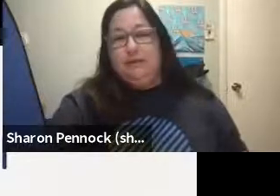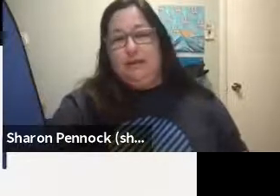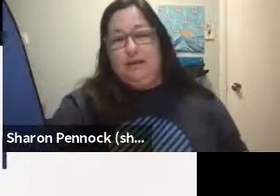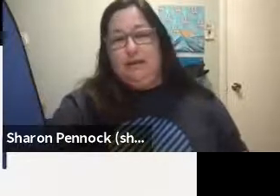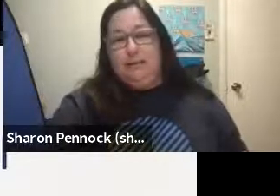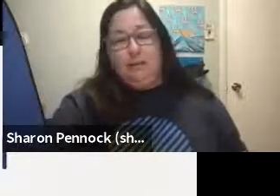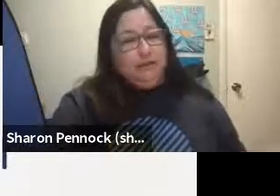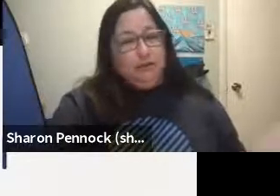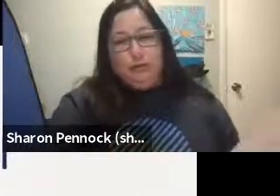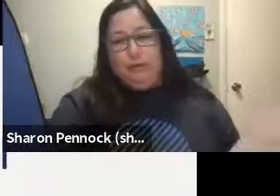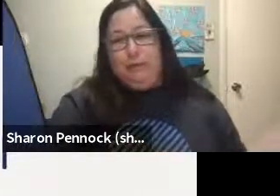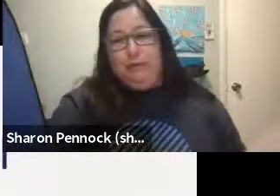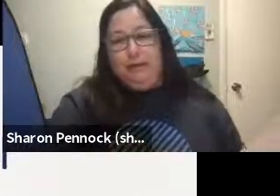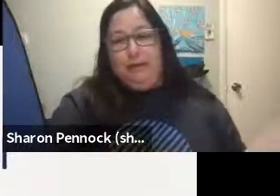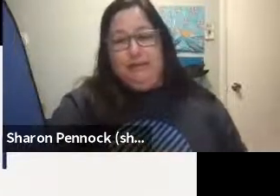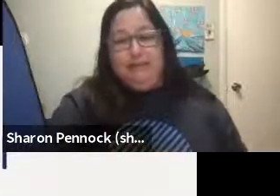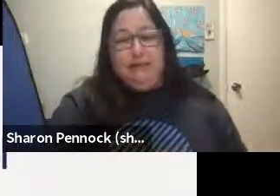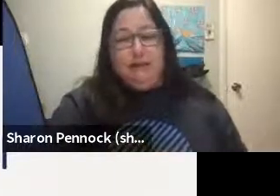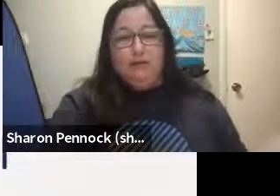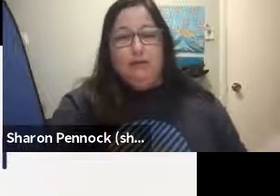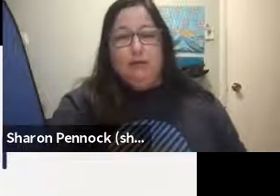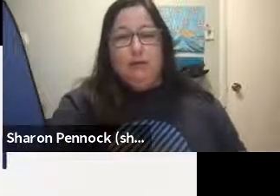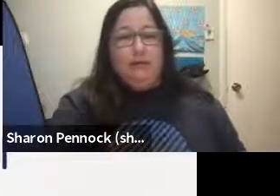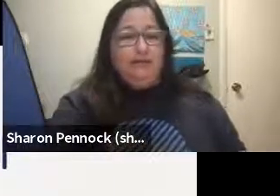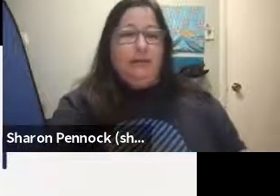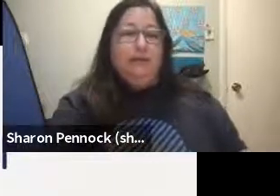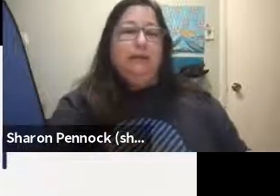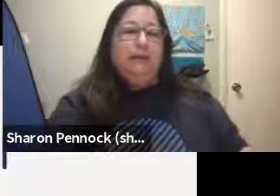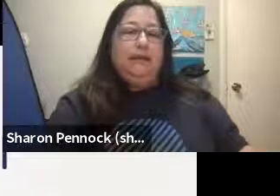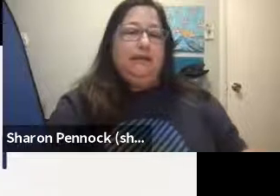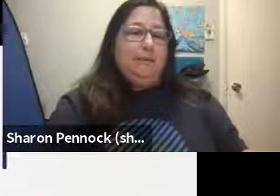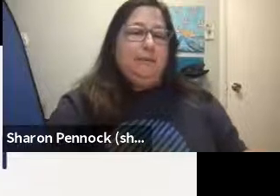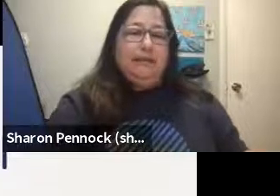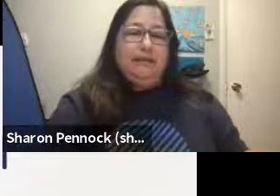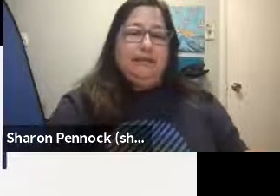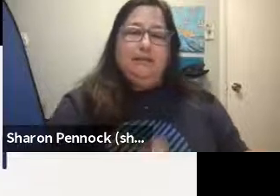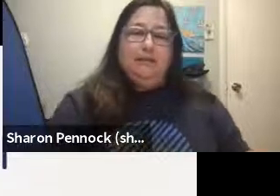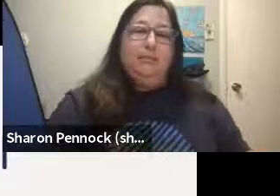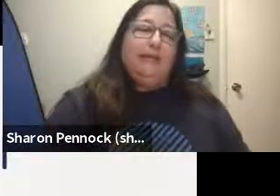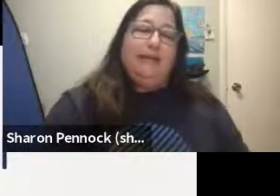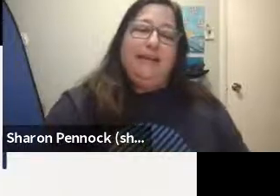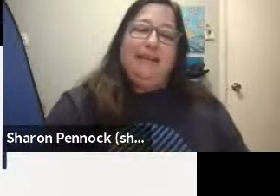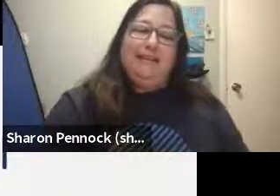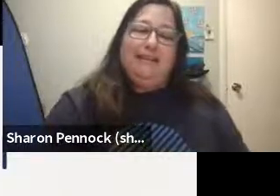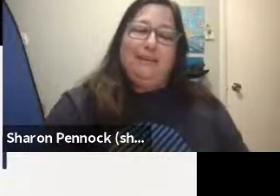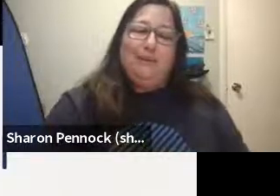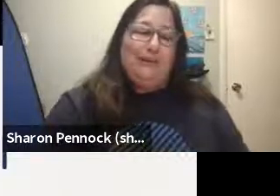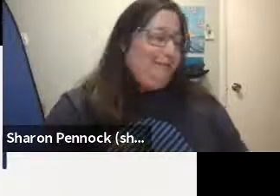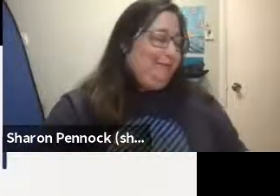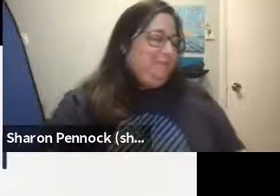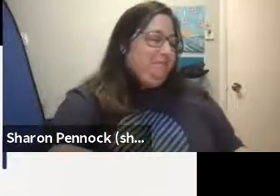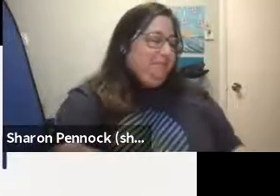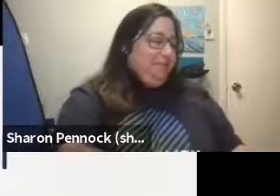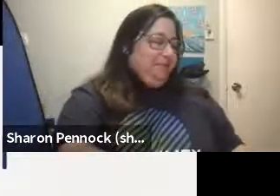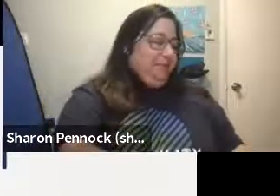as the bill gets introduced, we'll be putting updates there. So that's a great way to follow. And be ready to jump right in and get the word